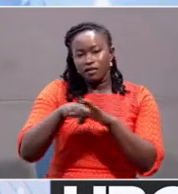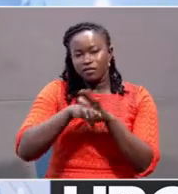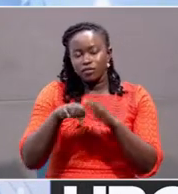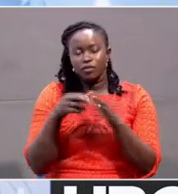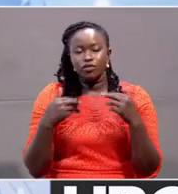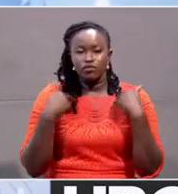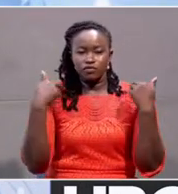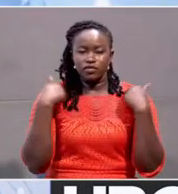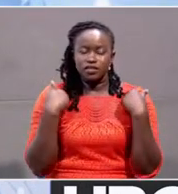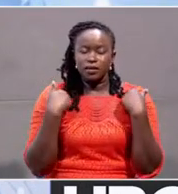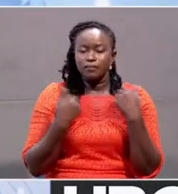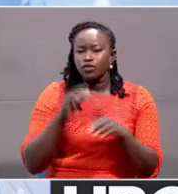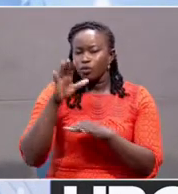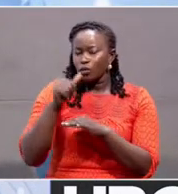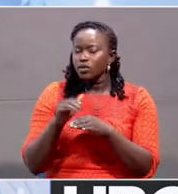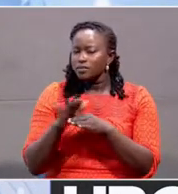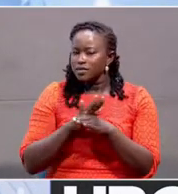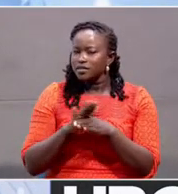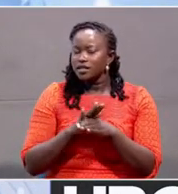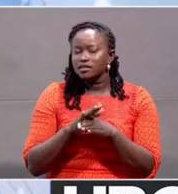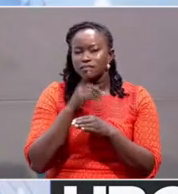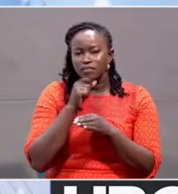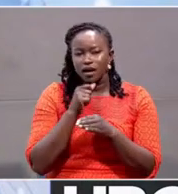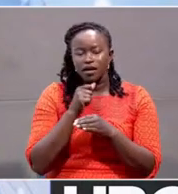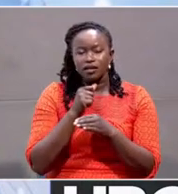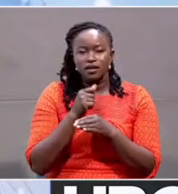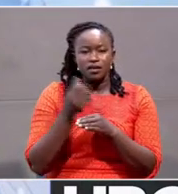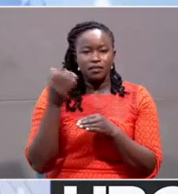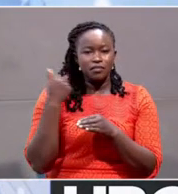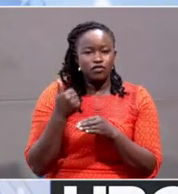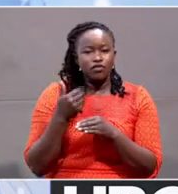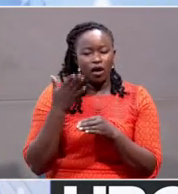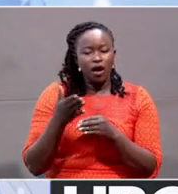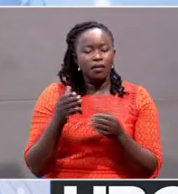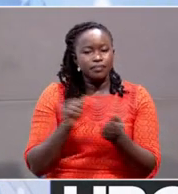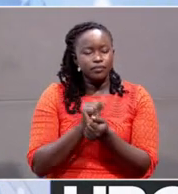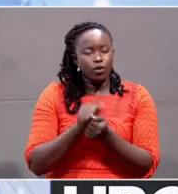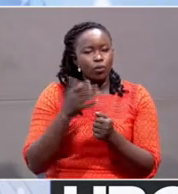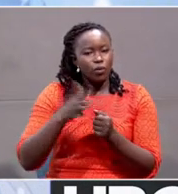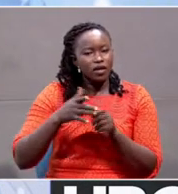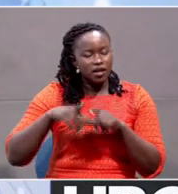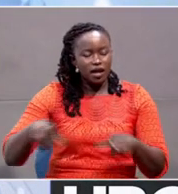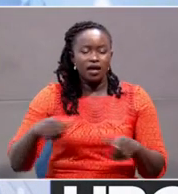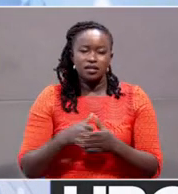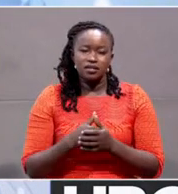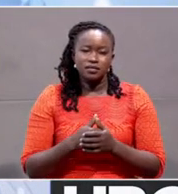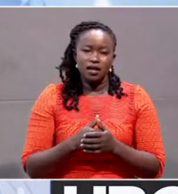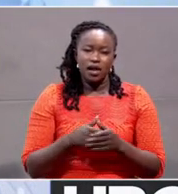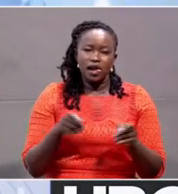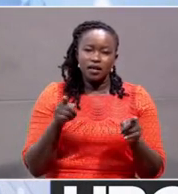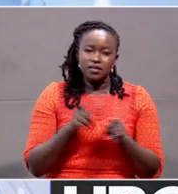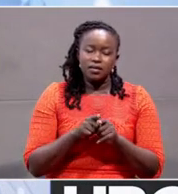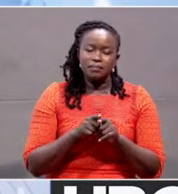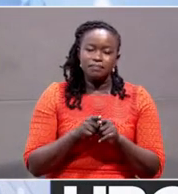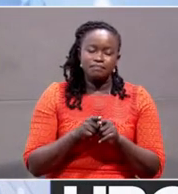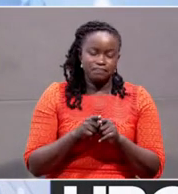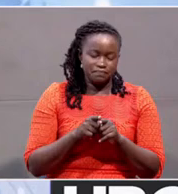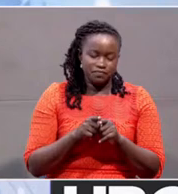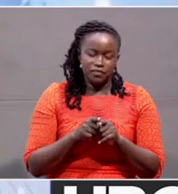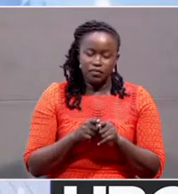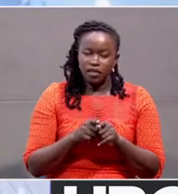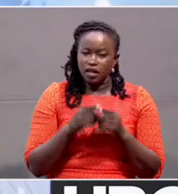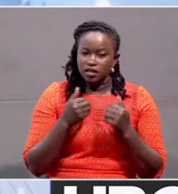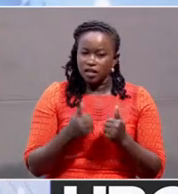has summoned a businessman who recently cleared 12 acres of a wetland in the district for a title processing company. Now,